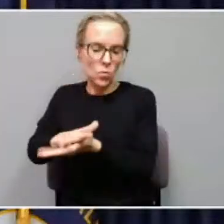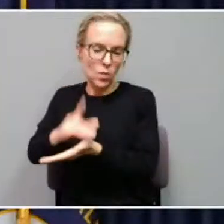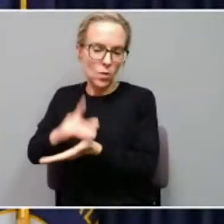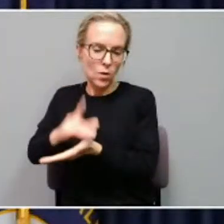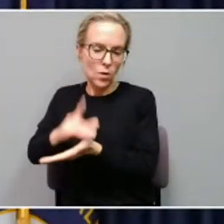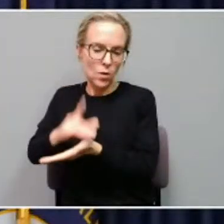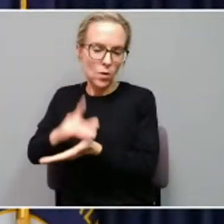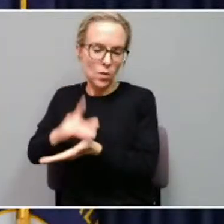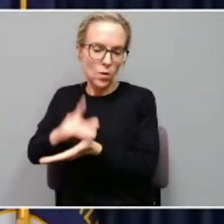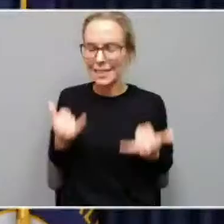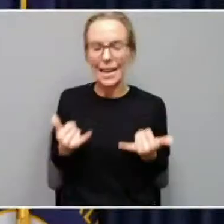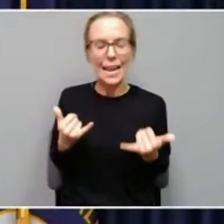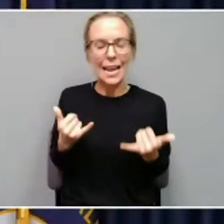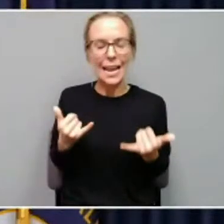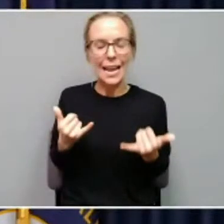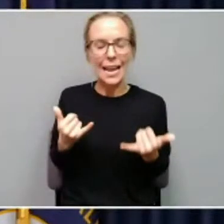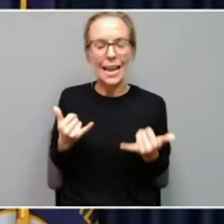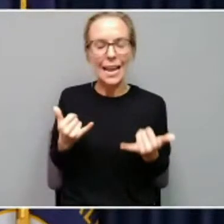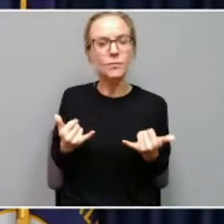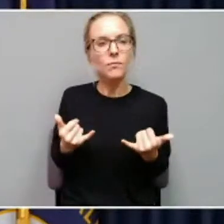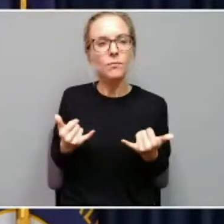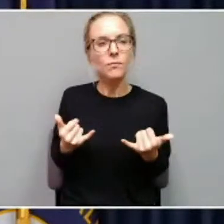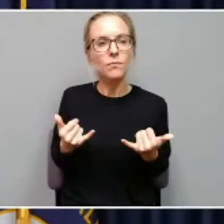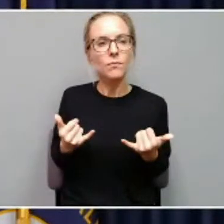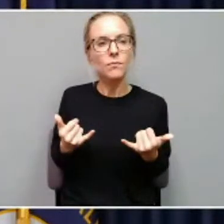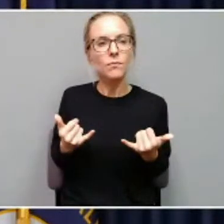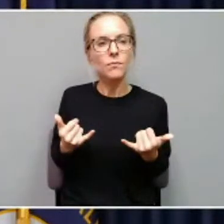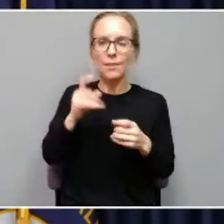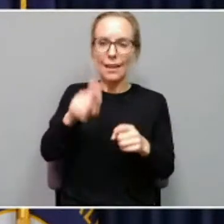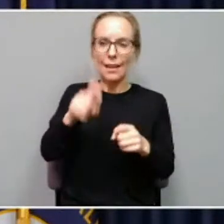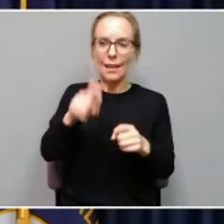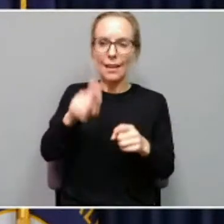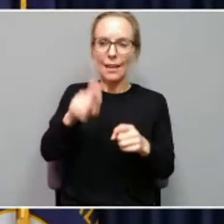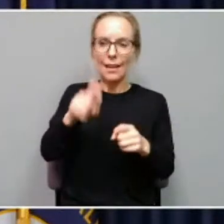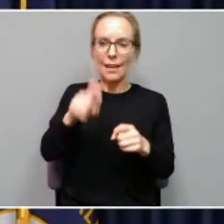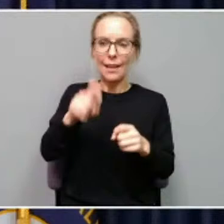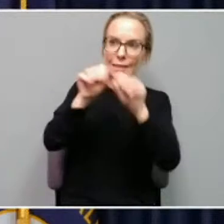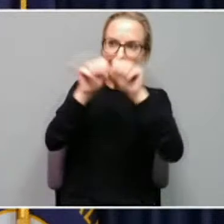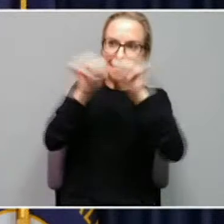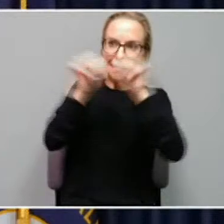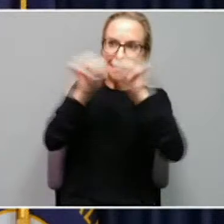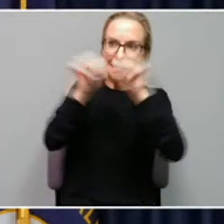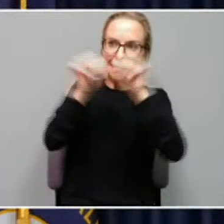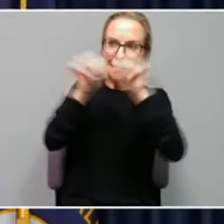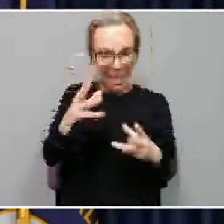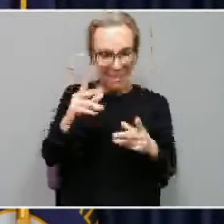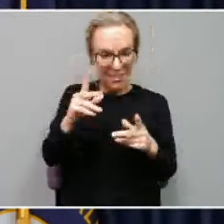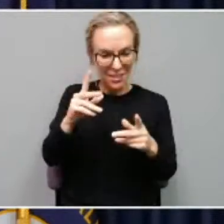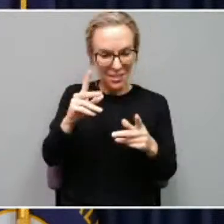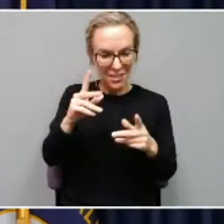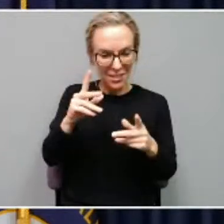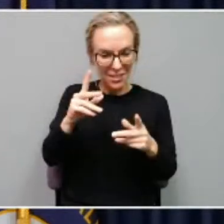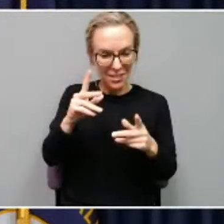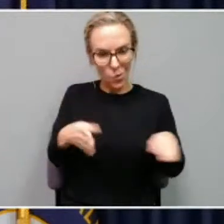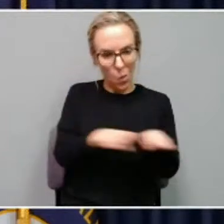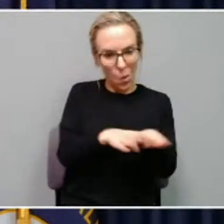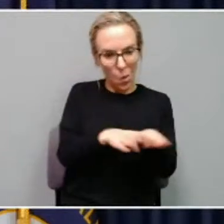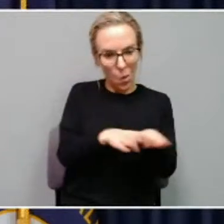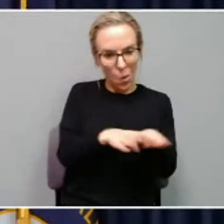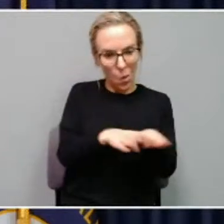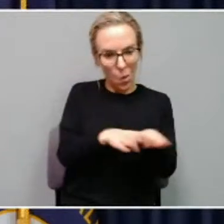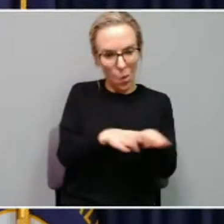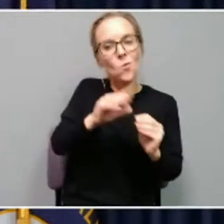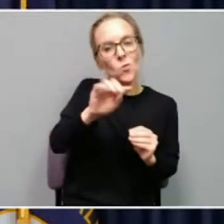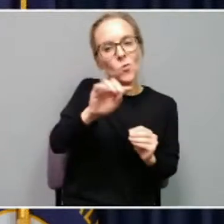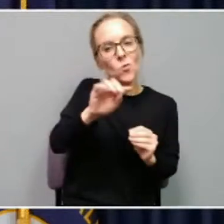right now it has to be on an entire system. With this many schools that have had to pause, they need more tools and more